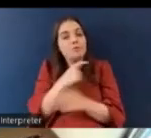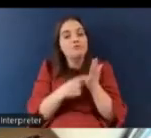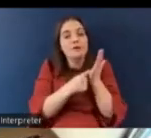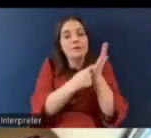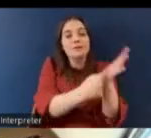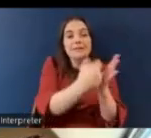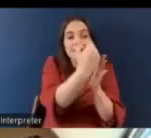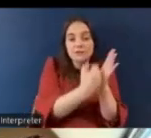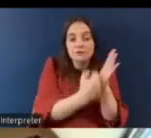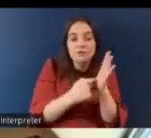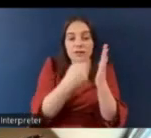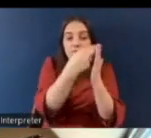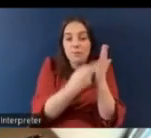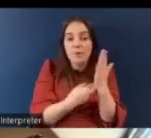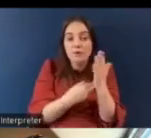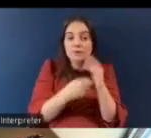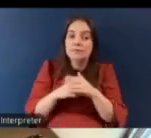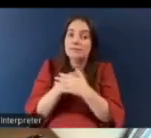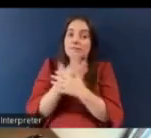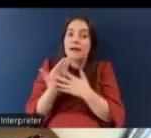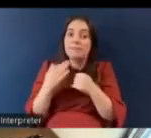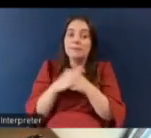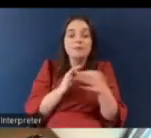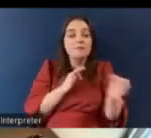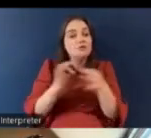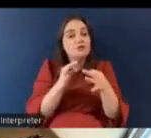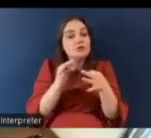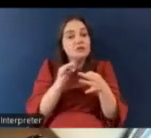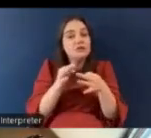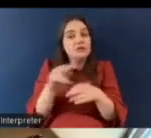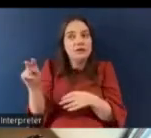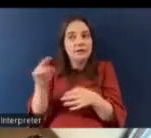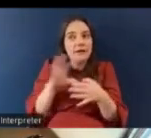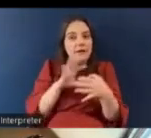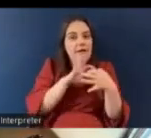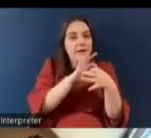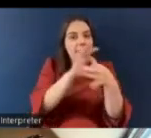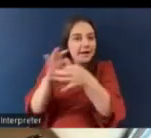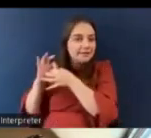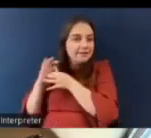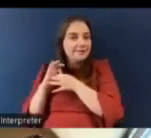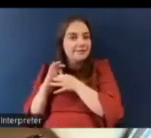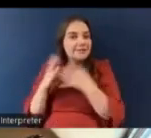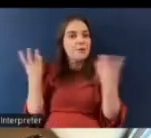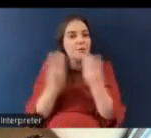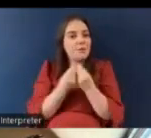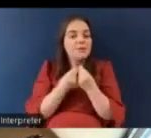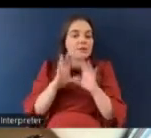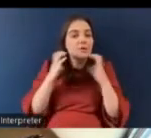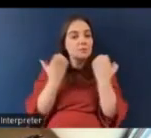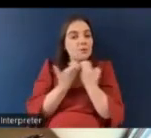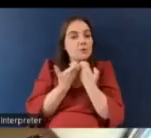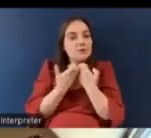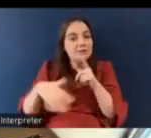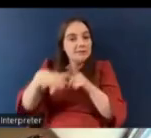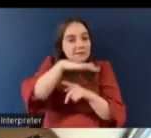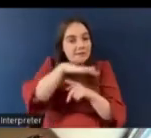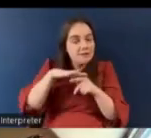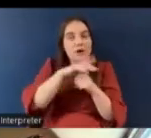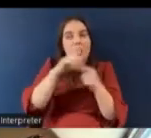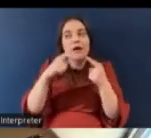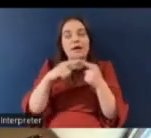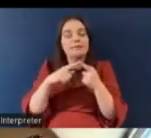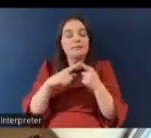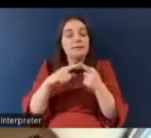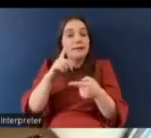report was the development of strategic alliances between the community sector and the environmental sector